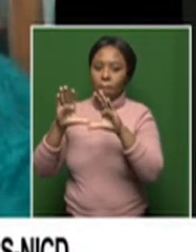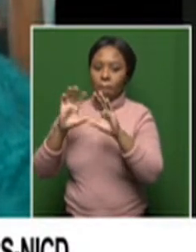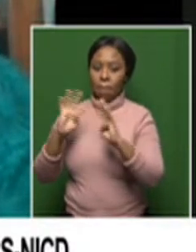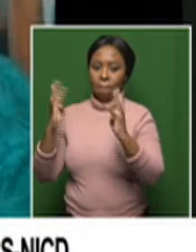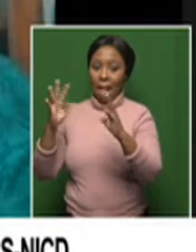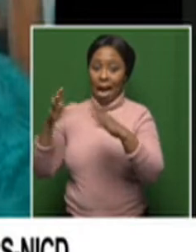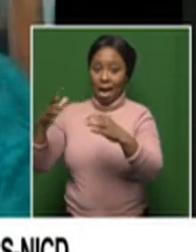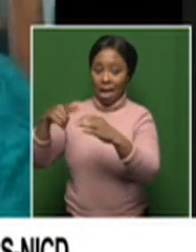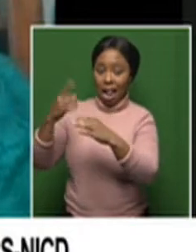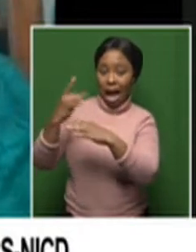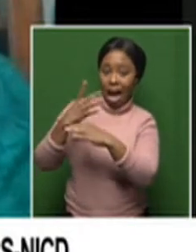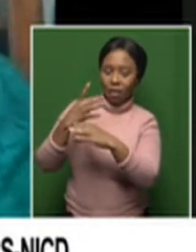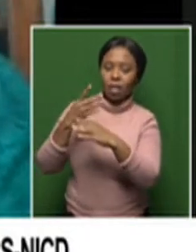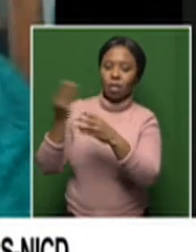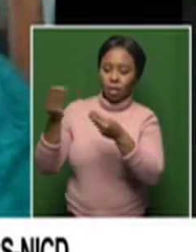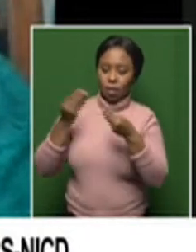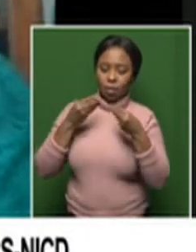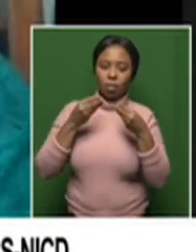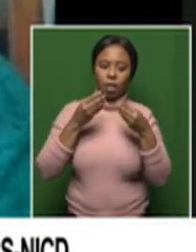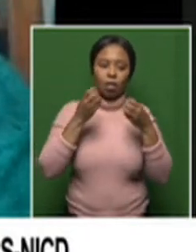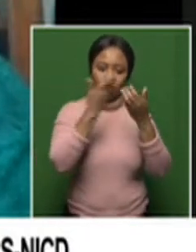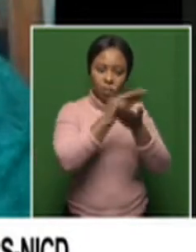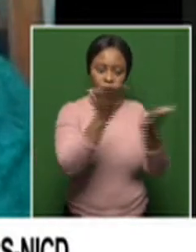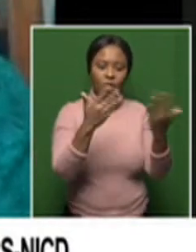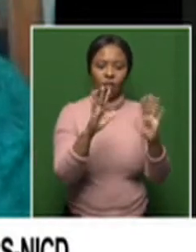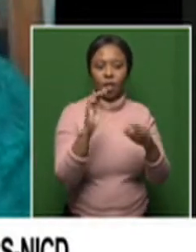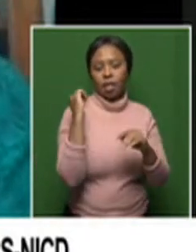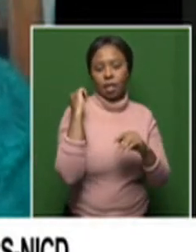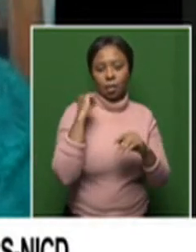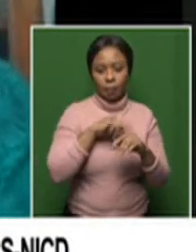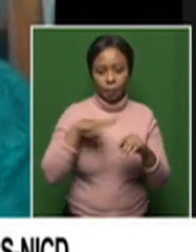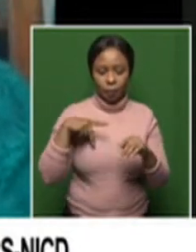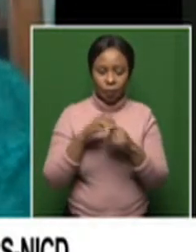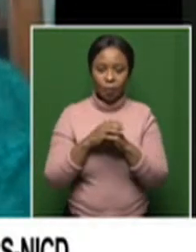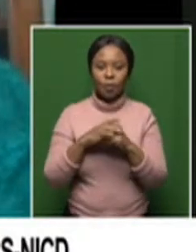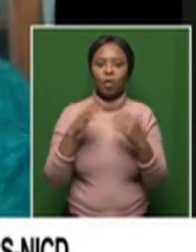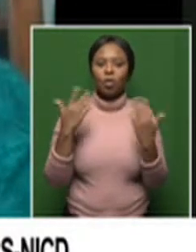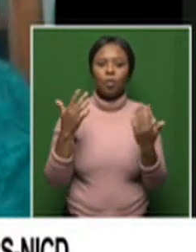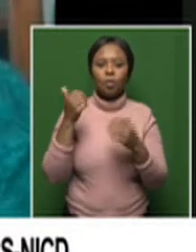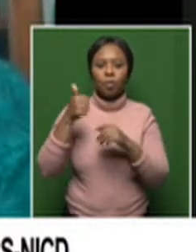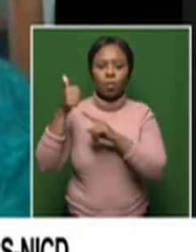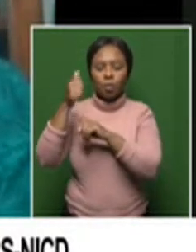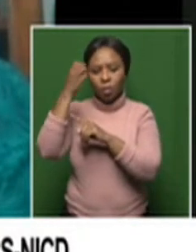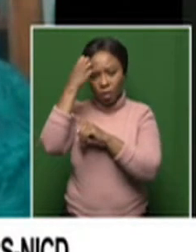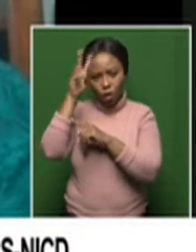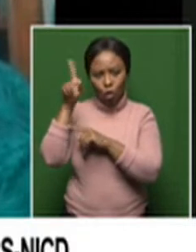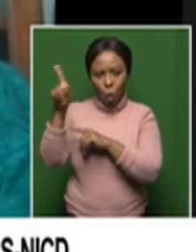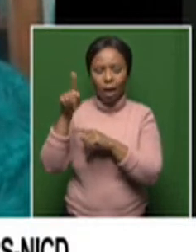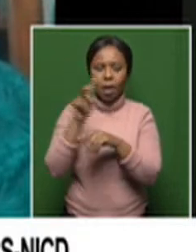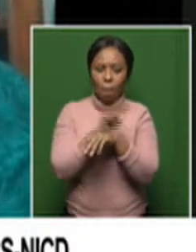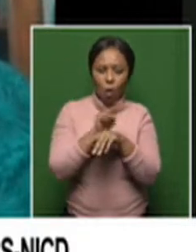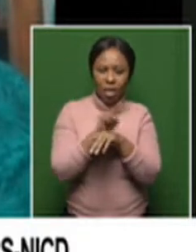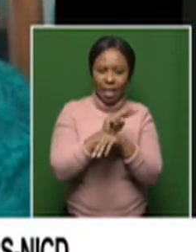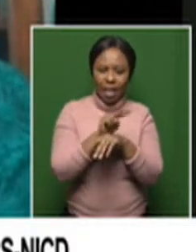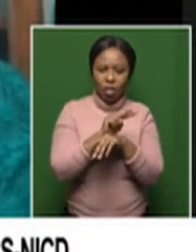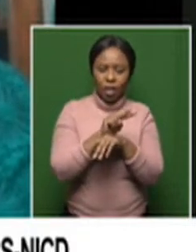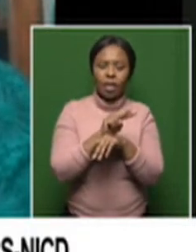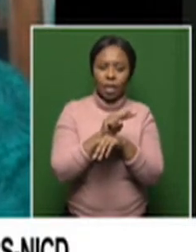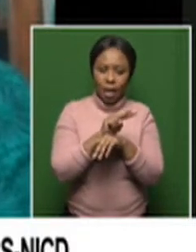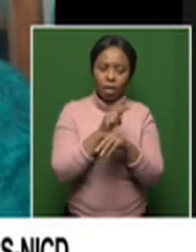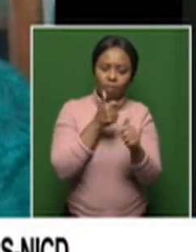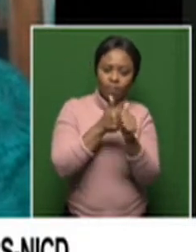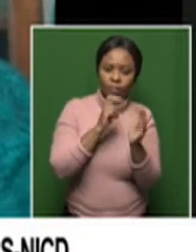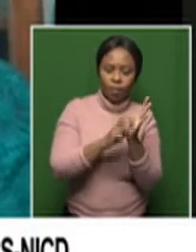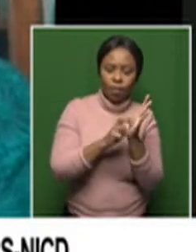Also yesterday, I joined Minister Mbalula and Minister Nchaibeni on compliance monitoring in Tshwane. And I think what I need to highlight is that